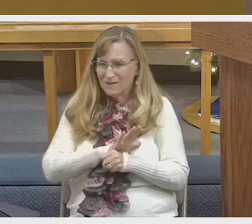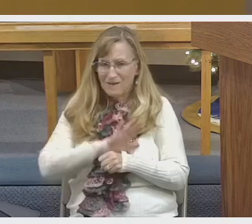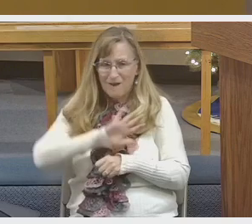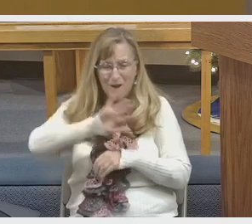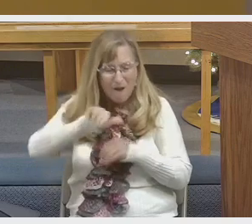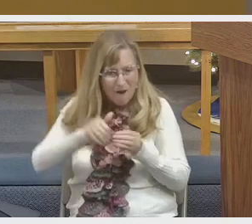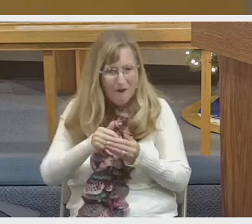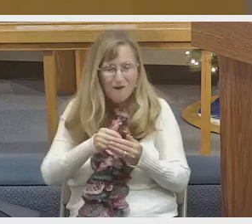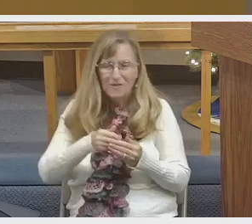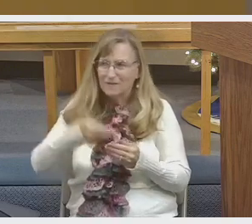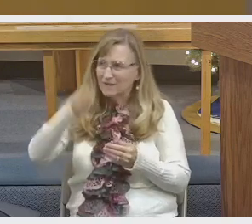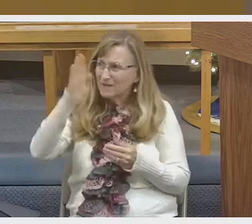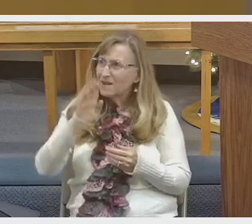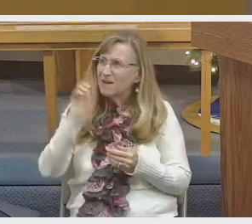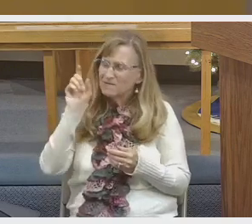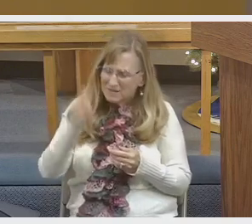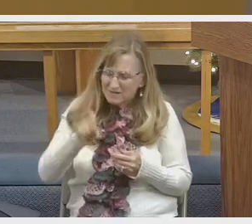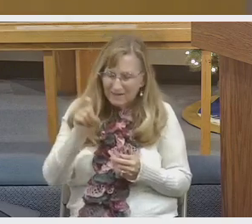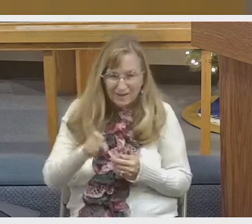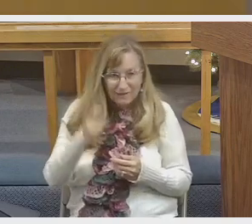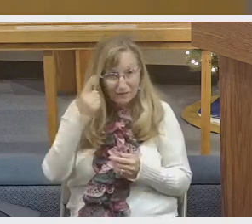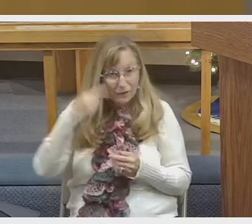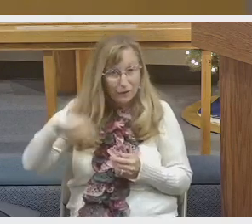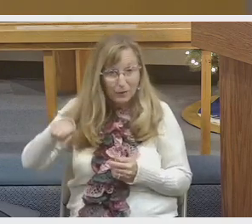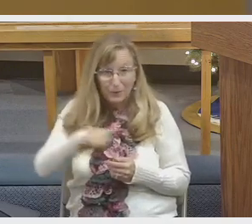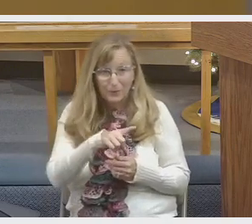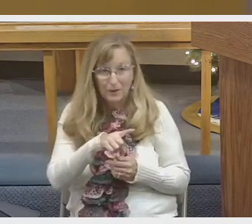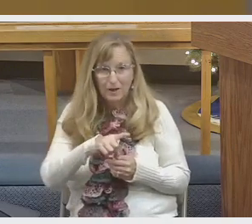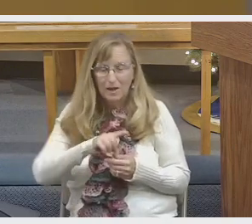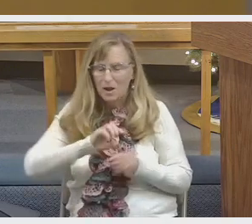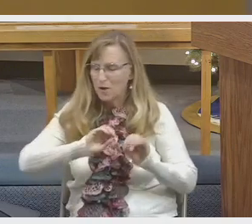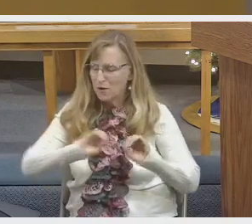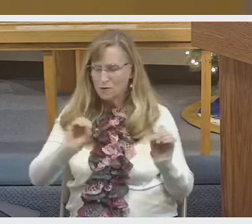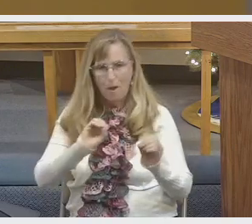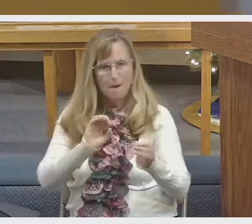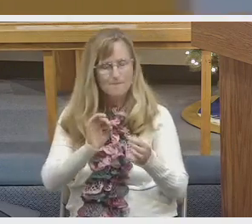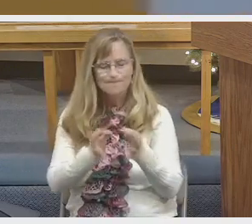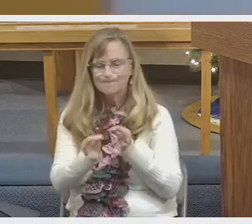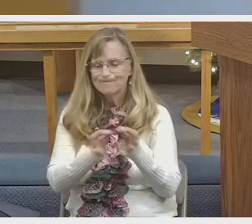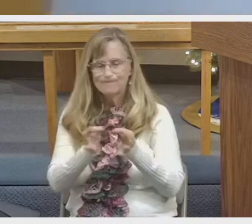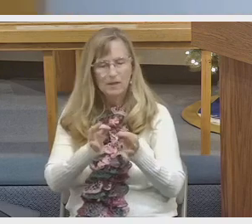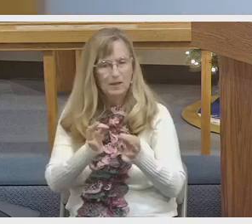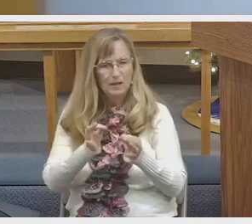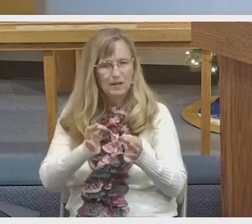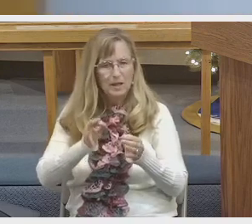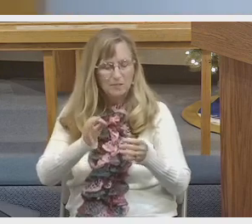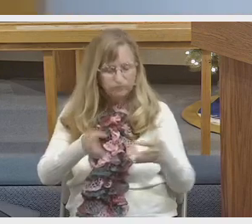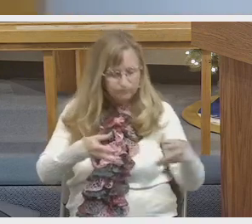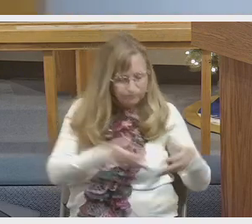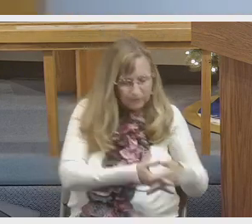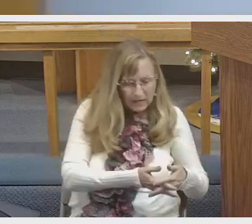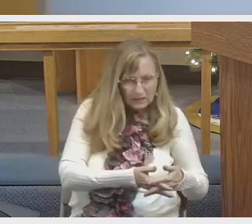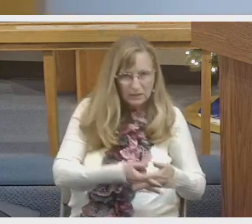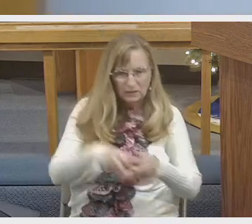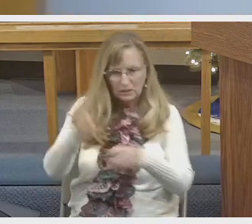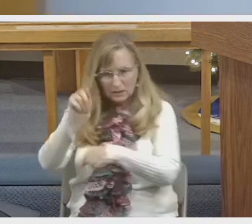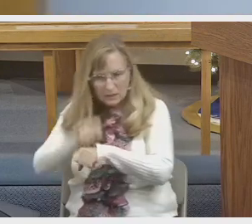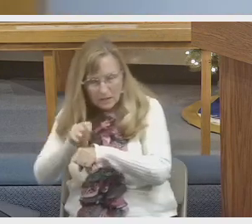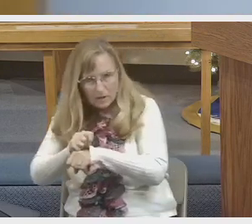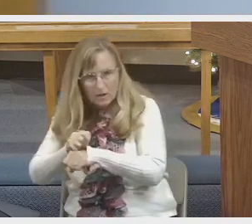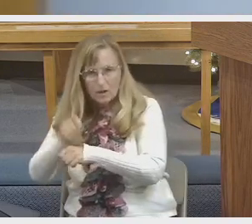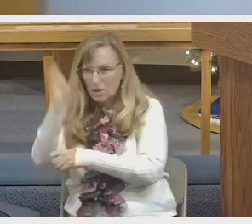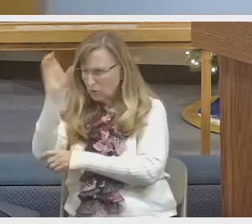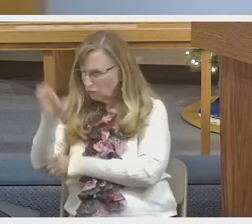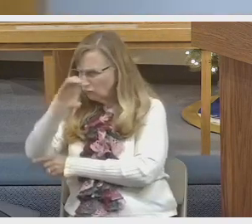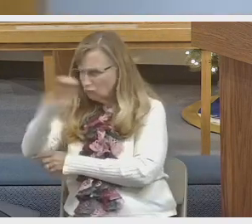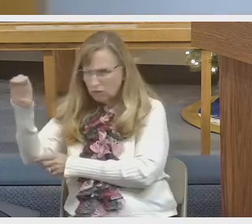for you. There is no distinction from the manger to the temple to the cross on Calvary. It